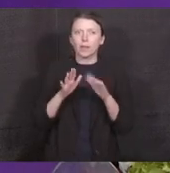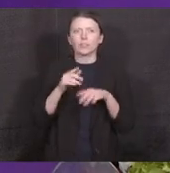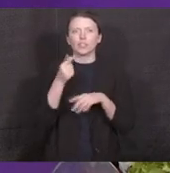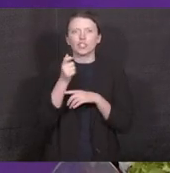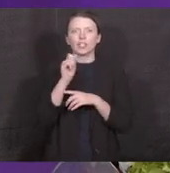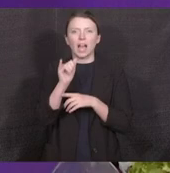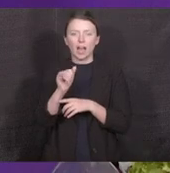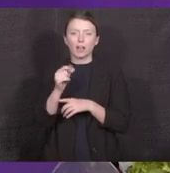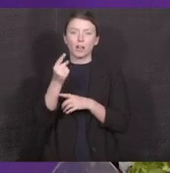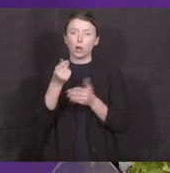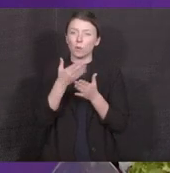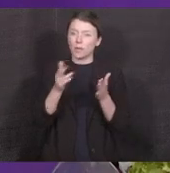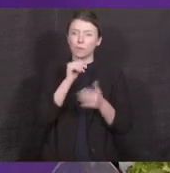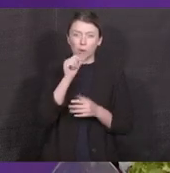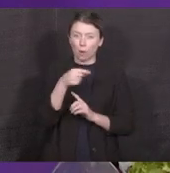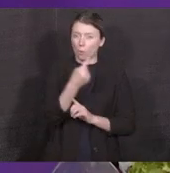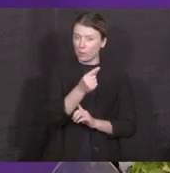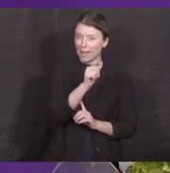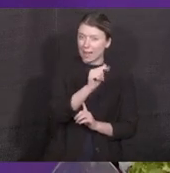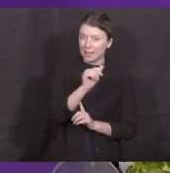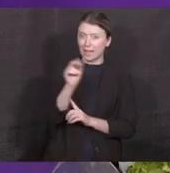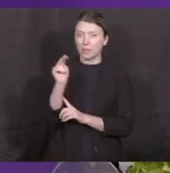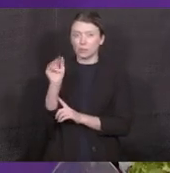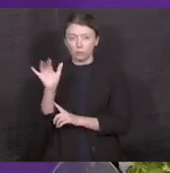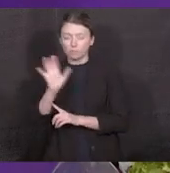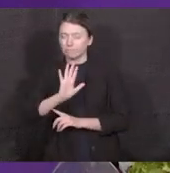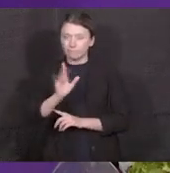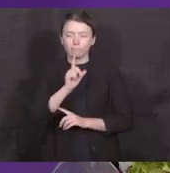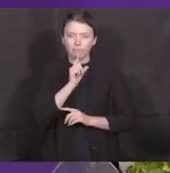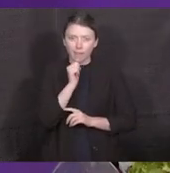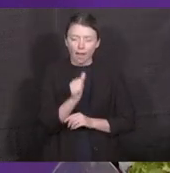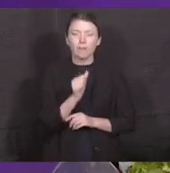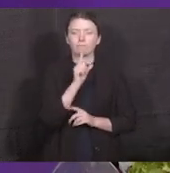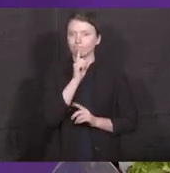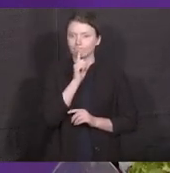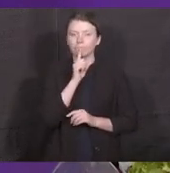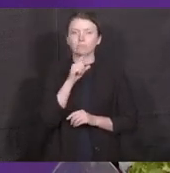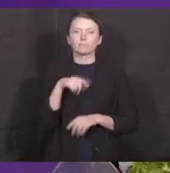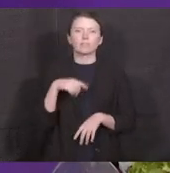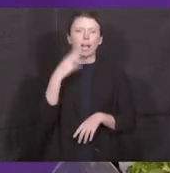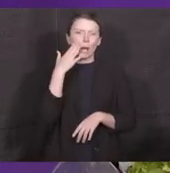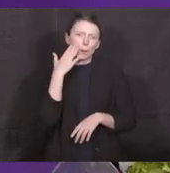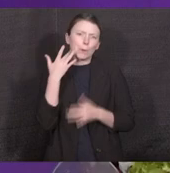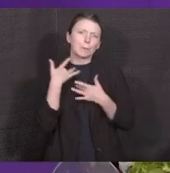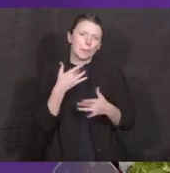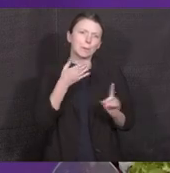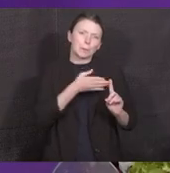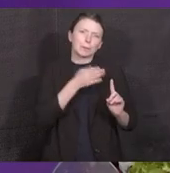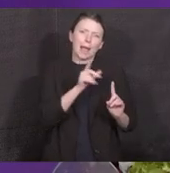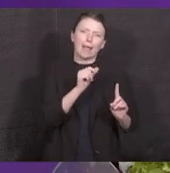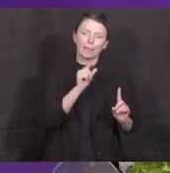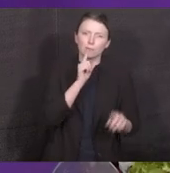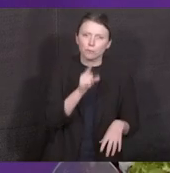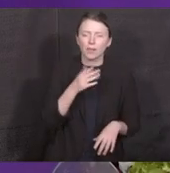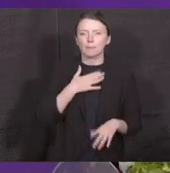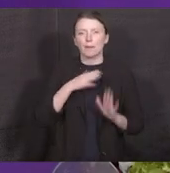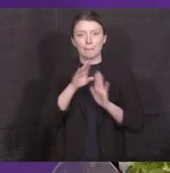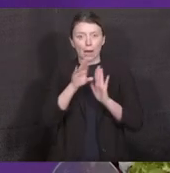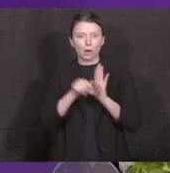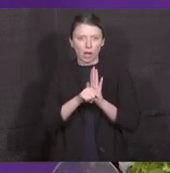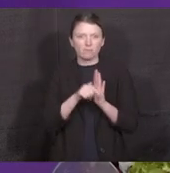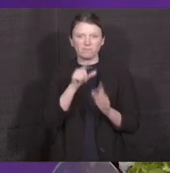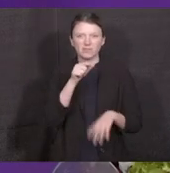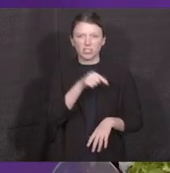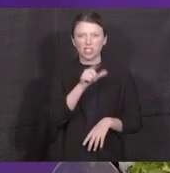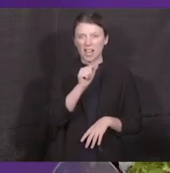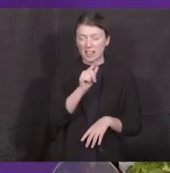don't just work in LA and New York. So the beauty, I know I've been talking a lot with an LA face because that's my background, but the beauty is